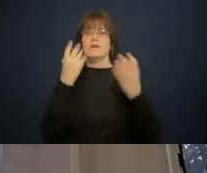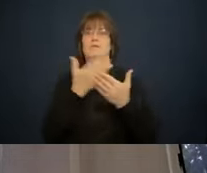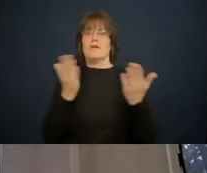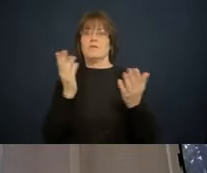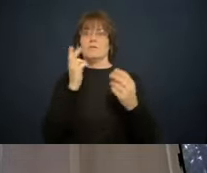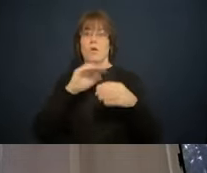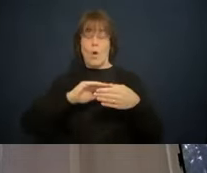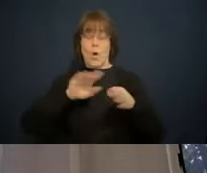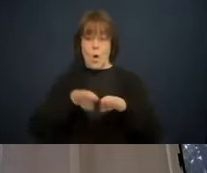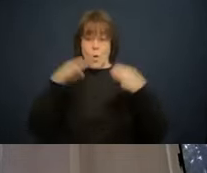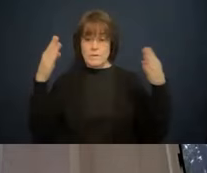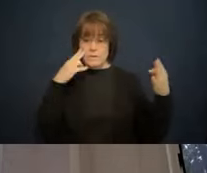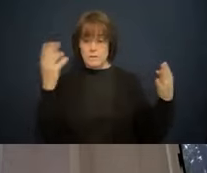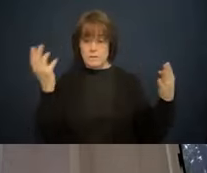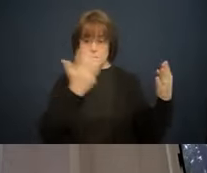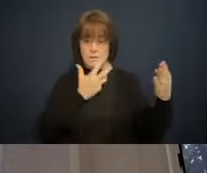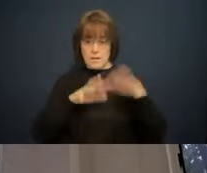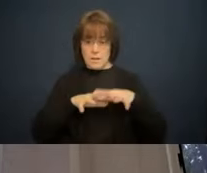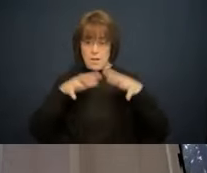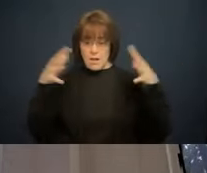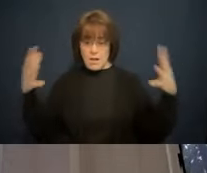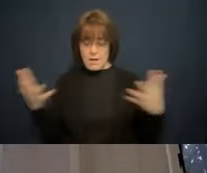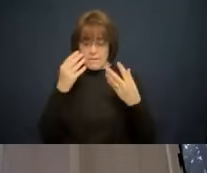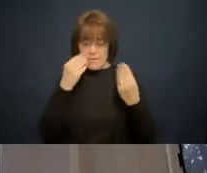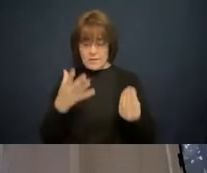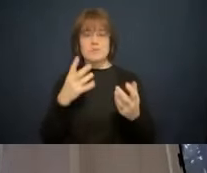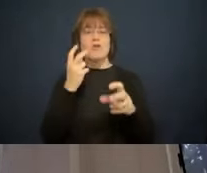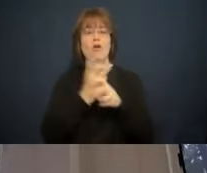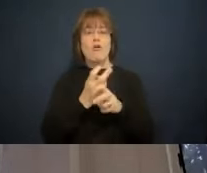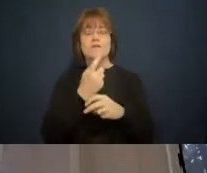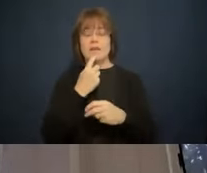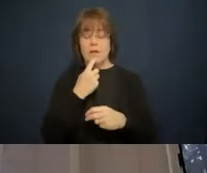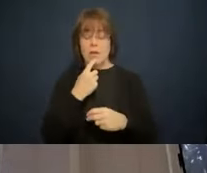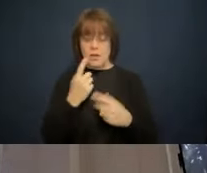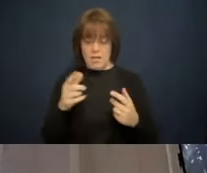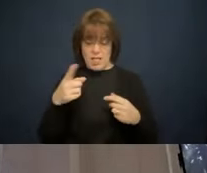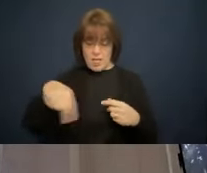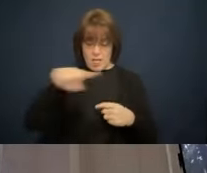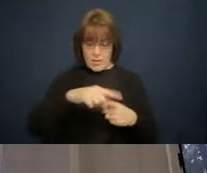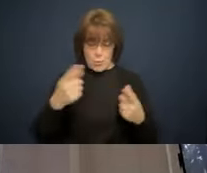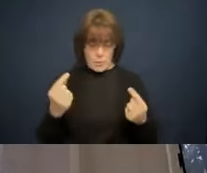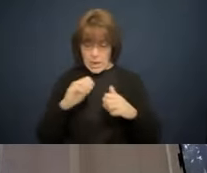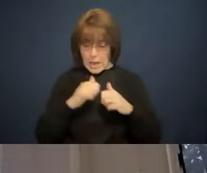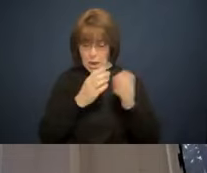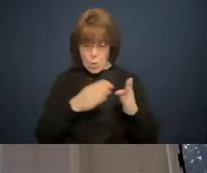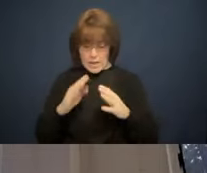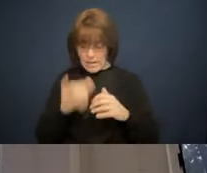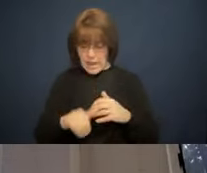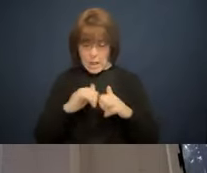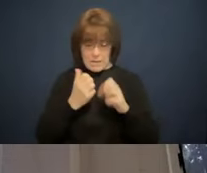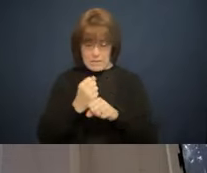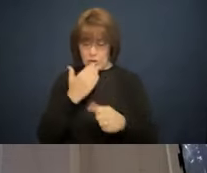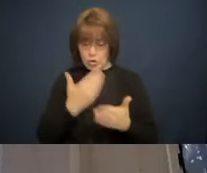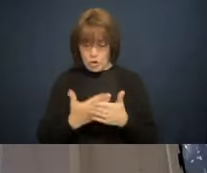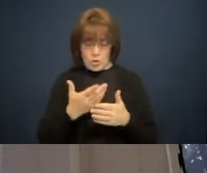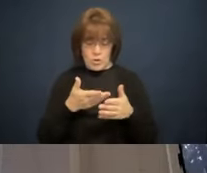accumulated amount of stuff. And it's a huge challenge to say, what are we going to do with this? How are we going to organize it? How are we going to make it efficient so we can